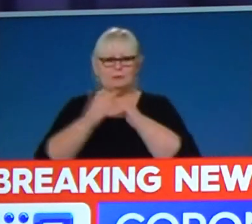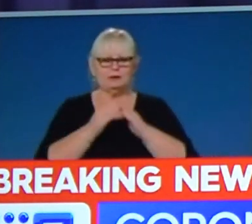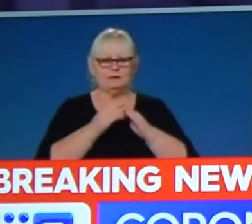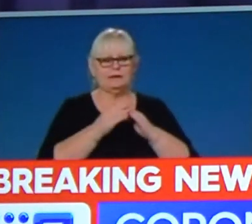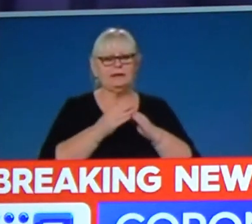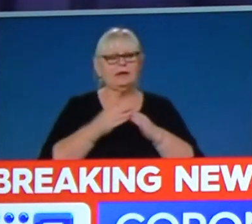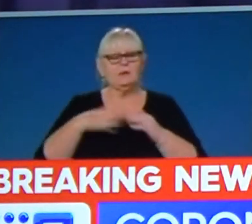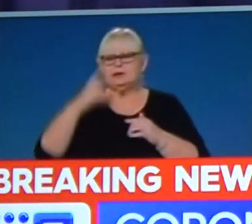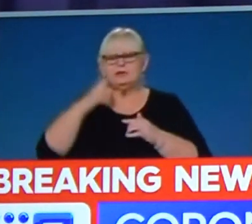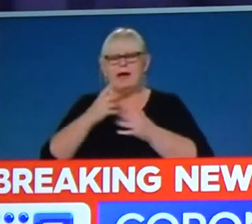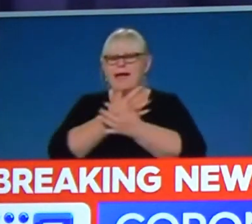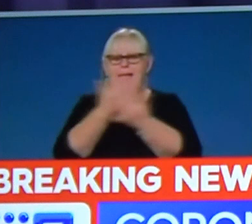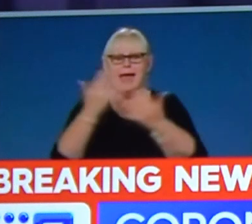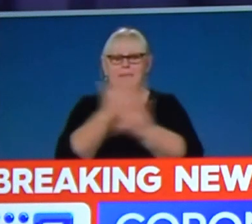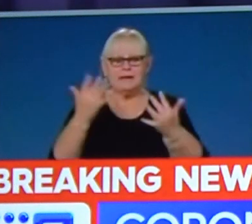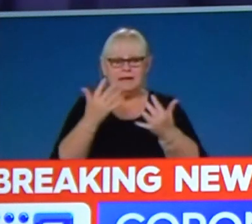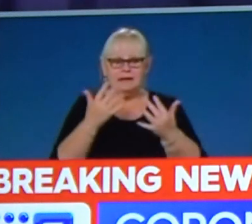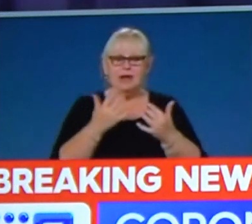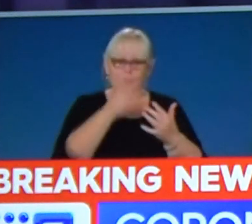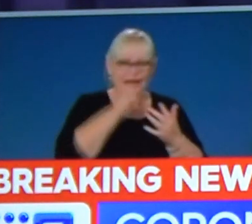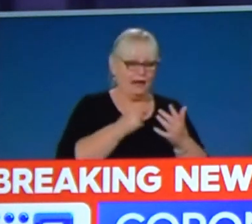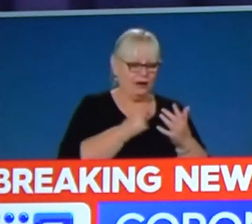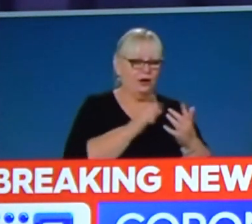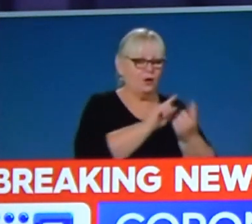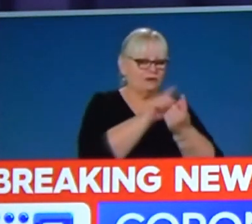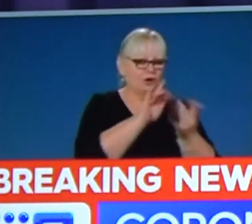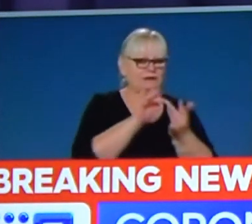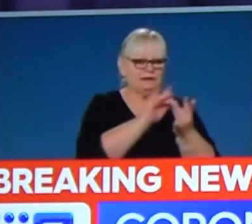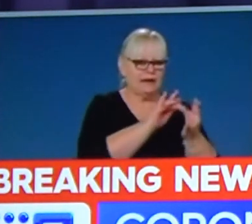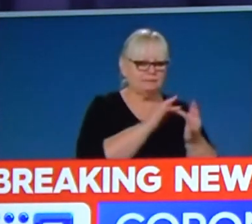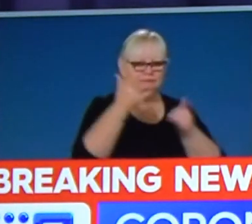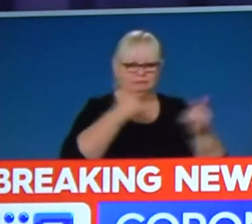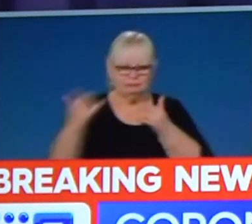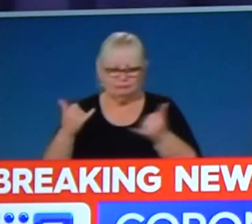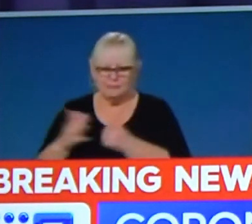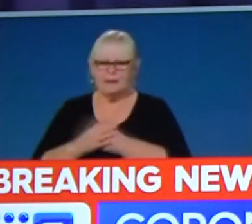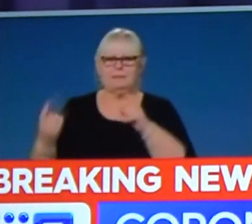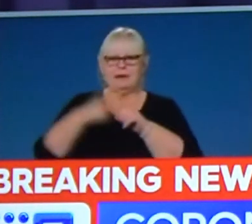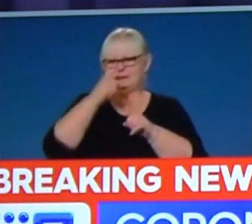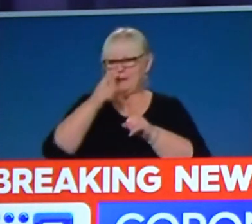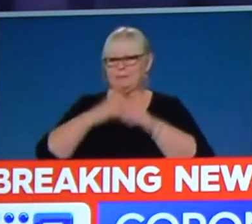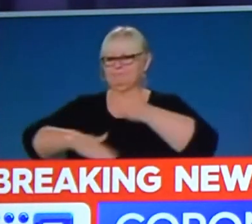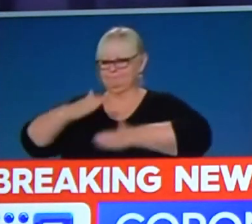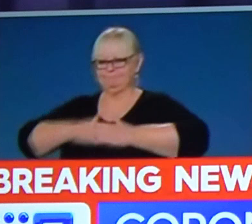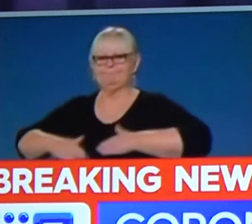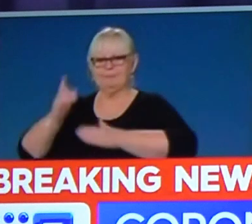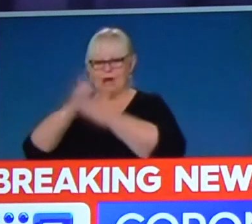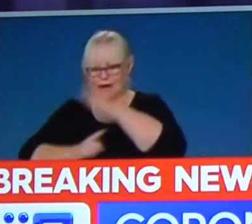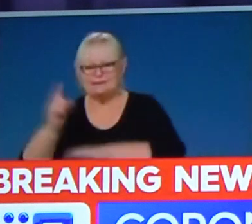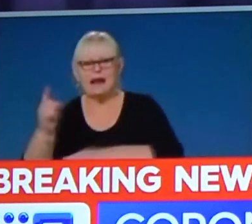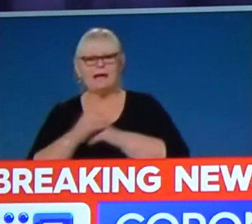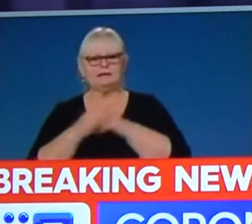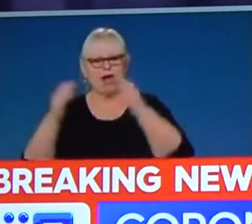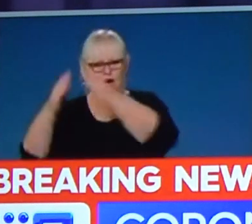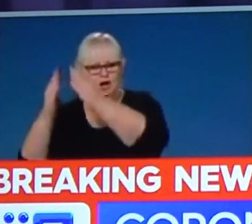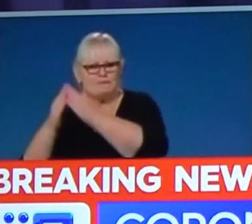numbers at a level where we can continue to contact trace, where people behave and isolate when they're asked to, we